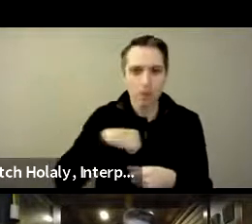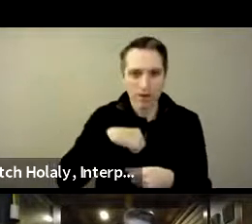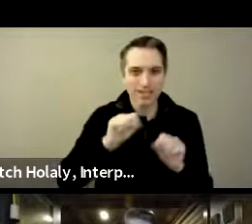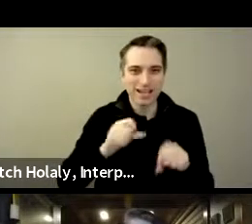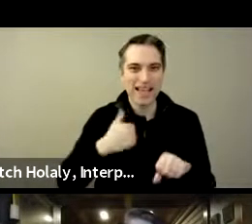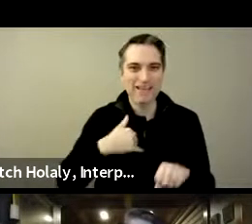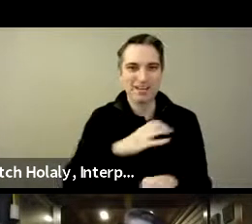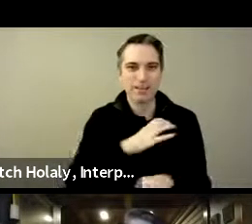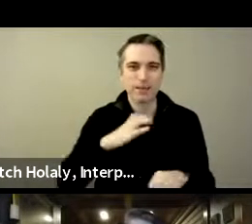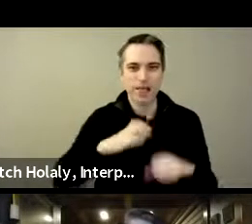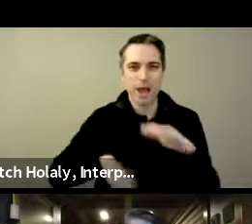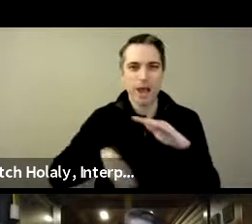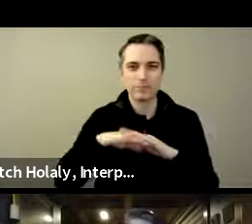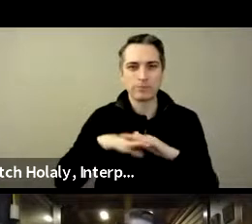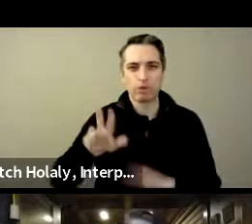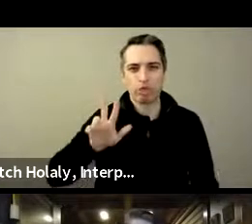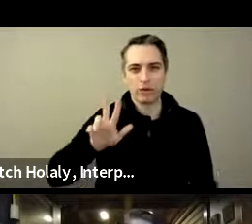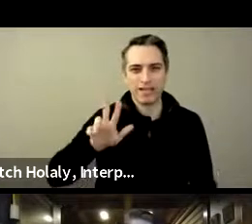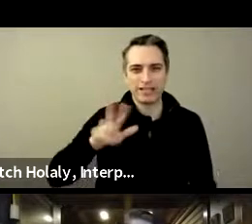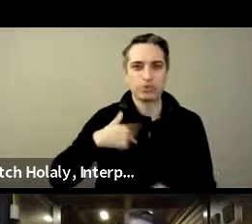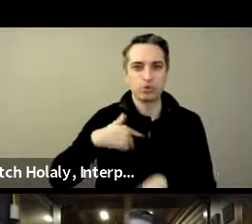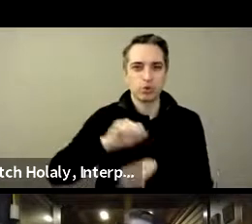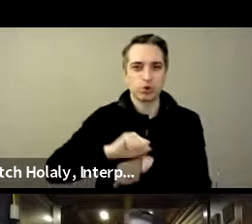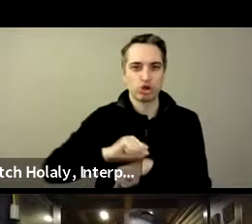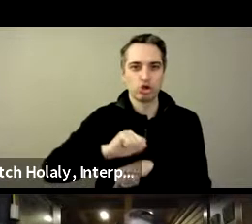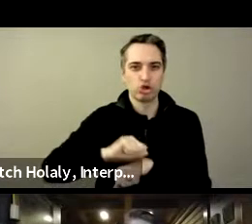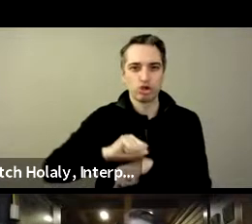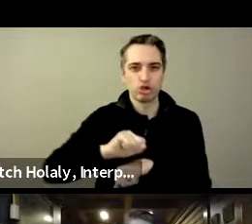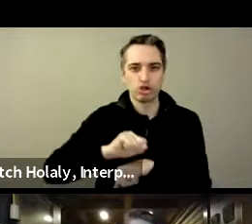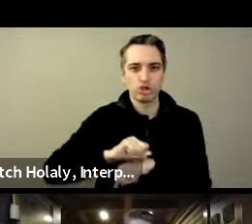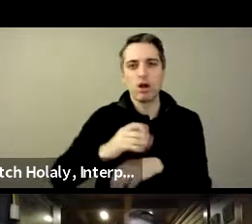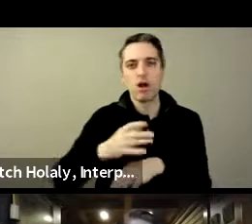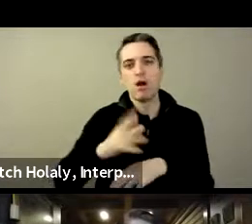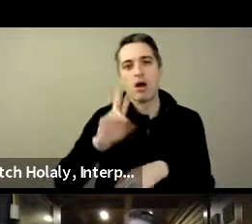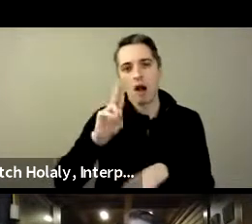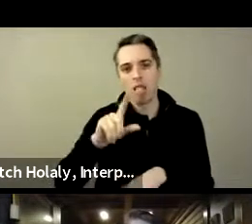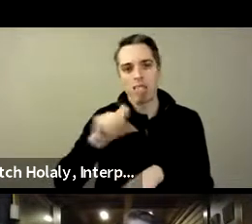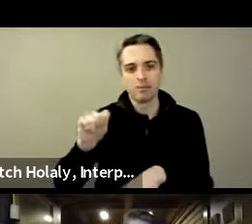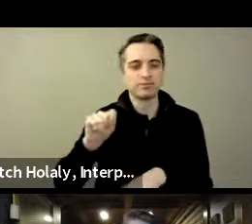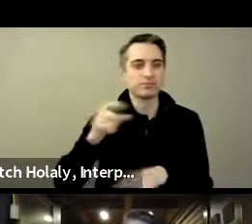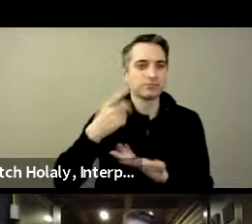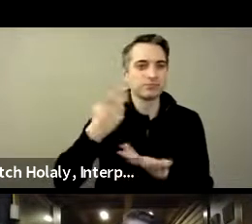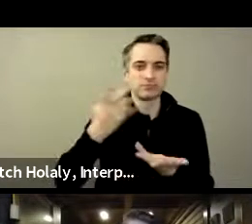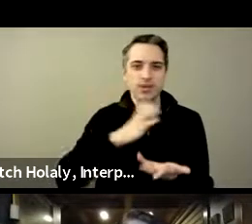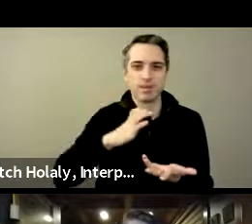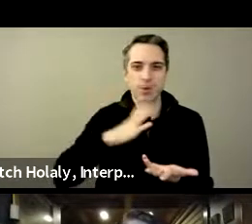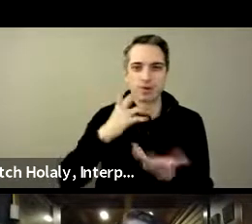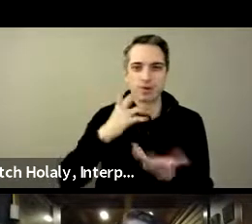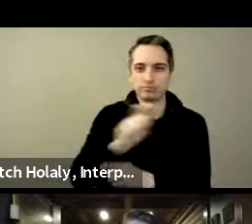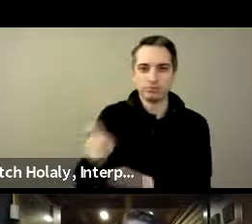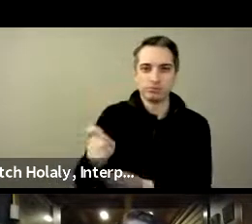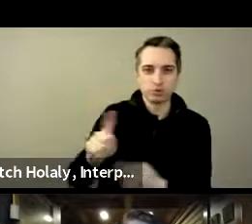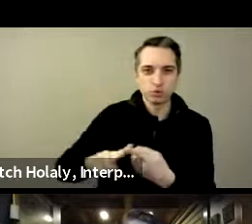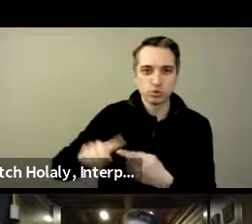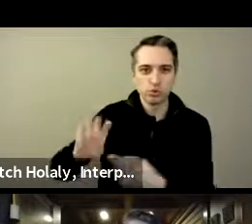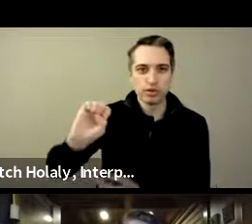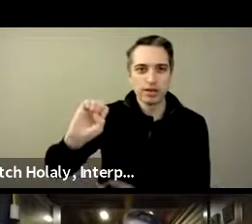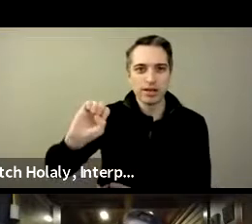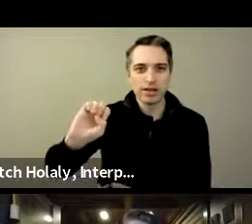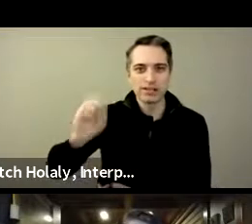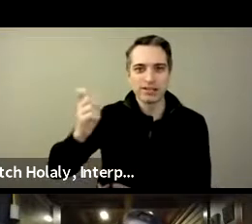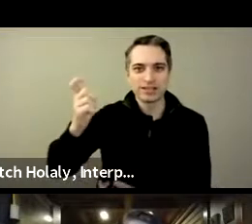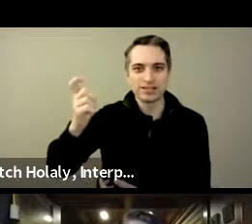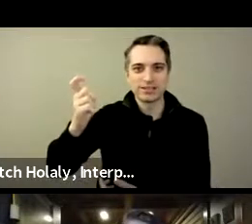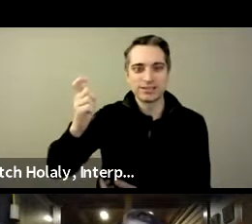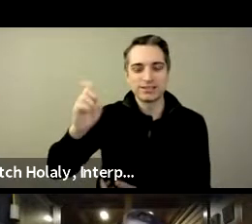up to three to work on that unless the commission wants to just defer that to the executive committee. Is there anyone